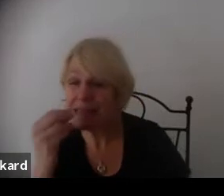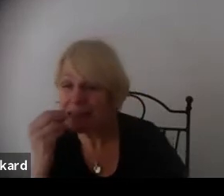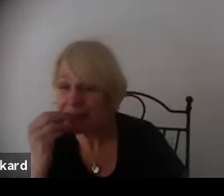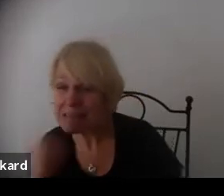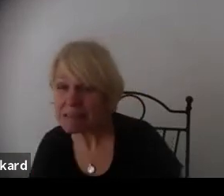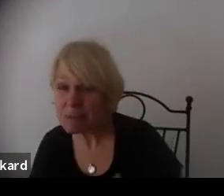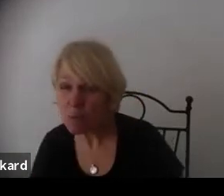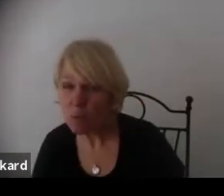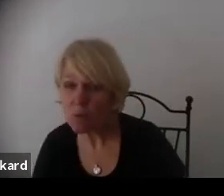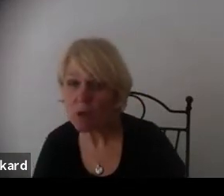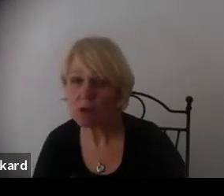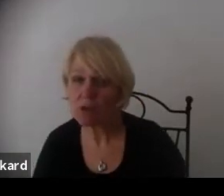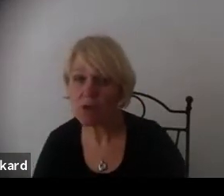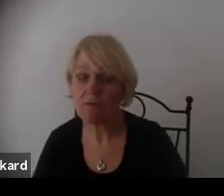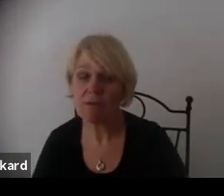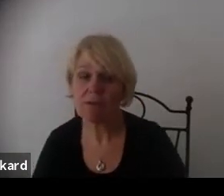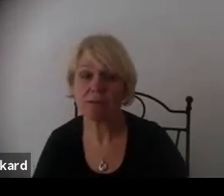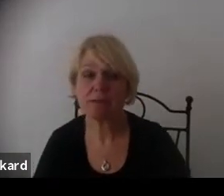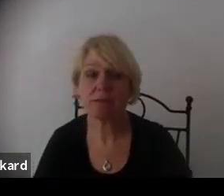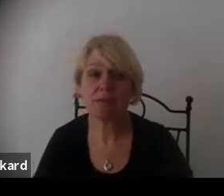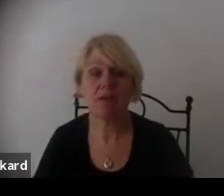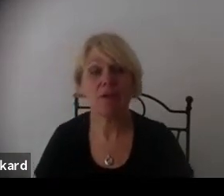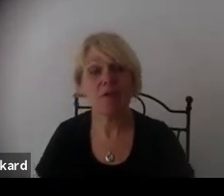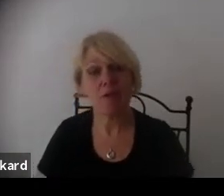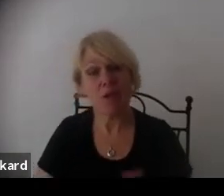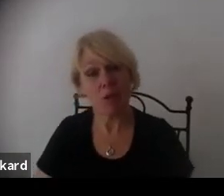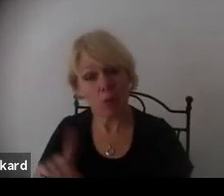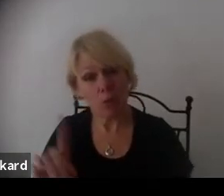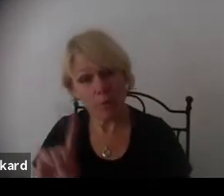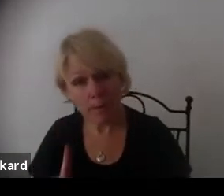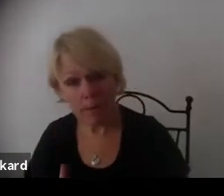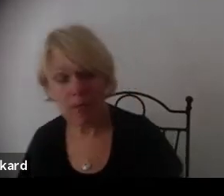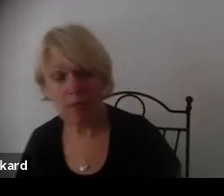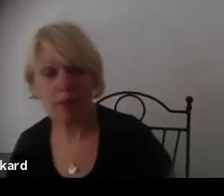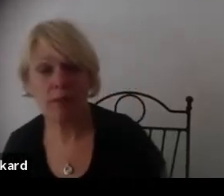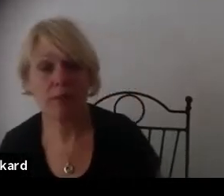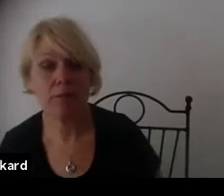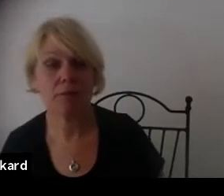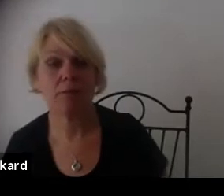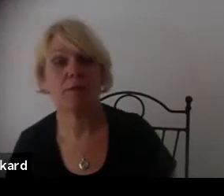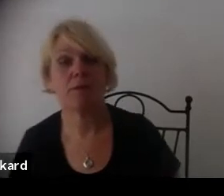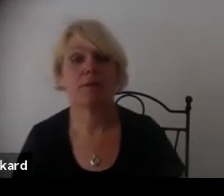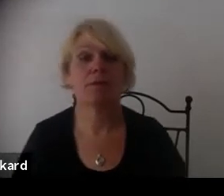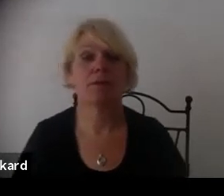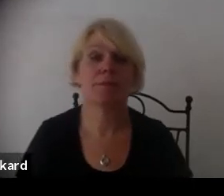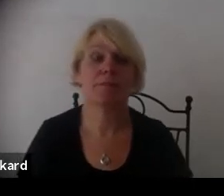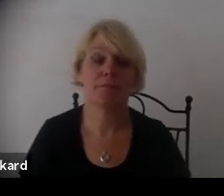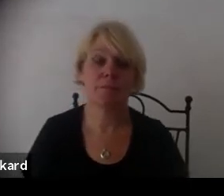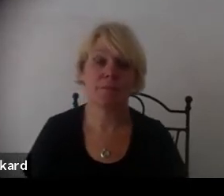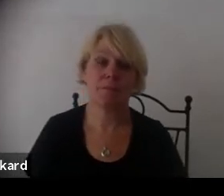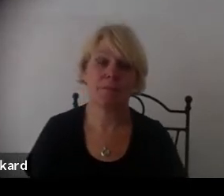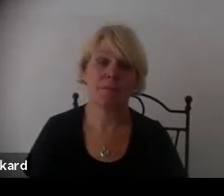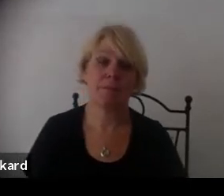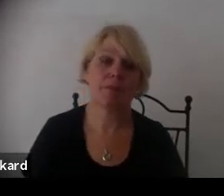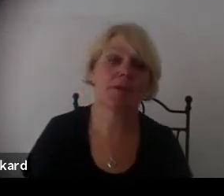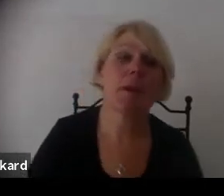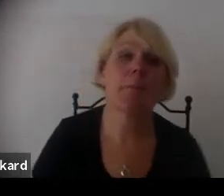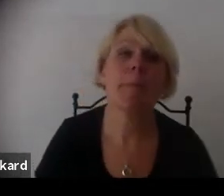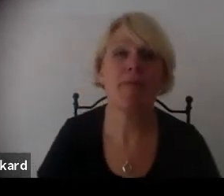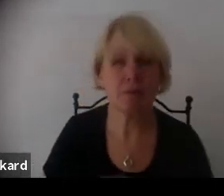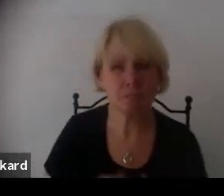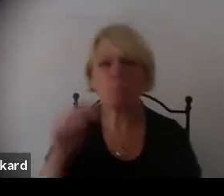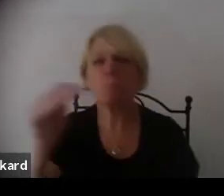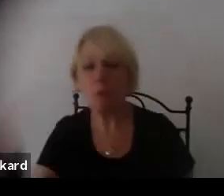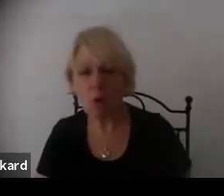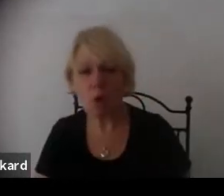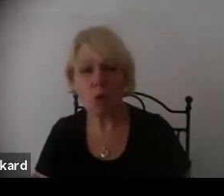service for local people, where that extends much further than just the 3 local boroughs. We also